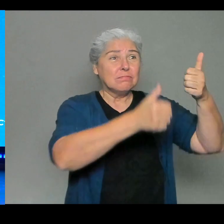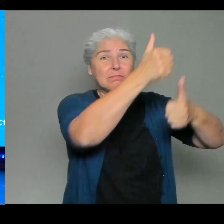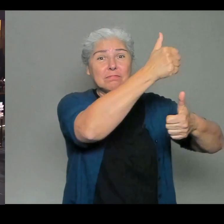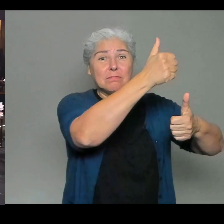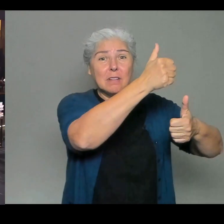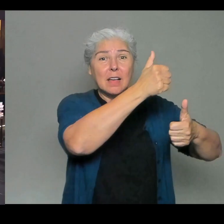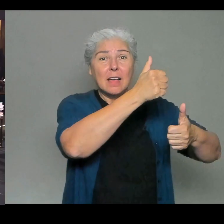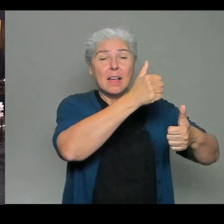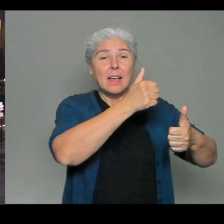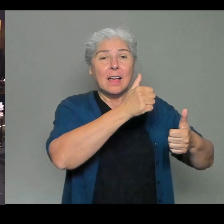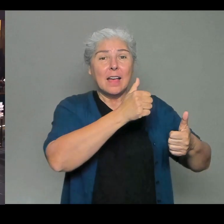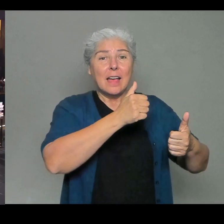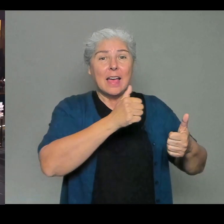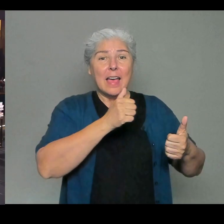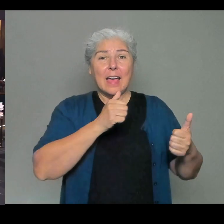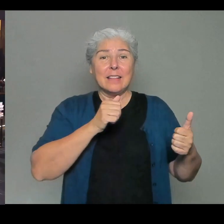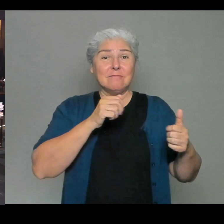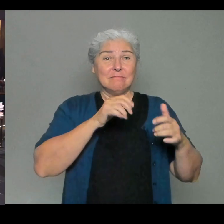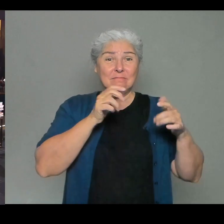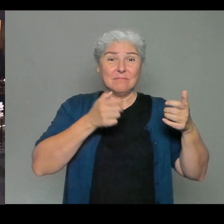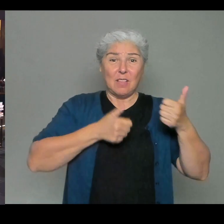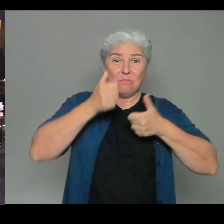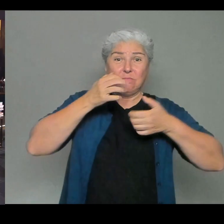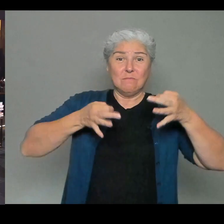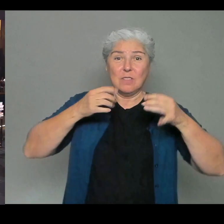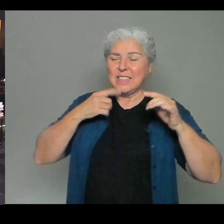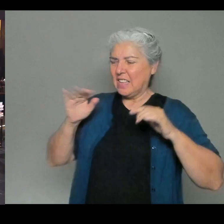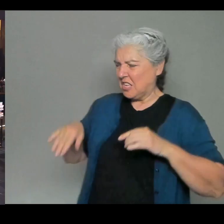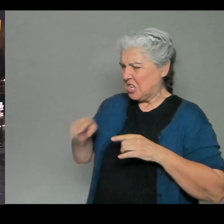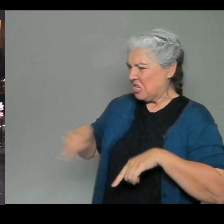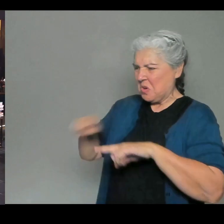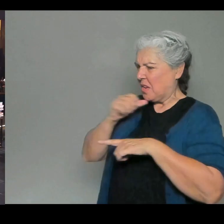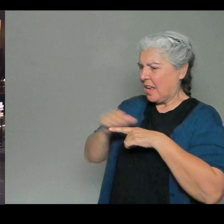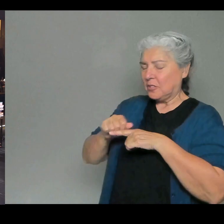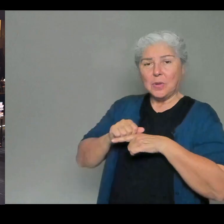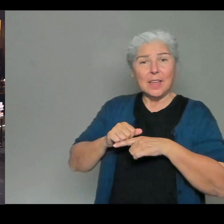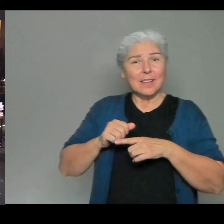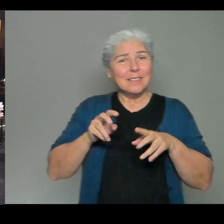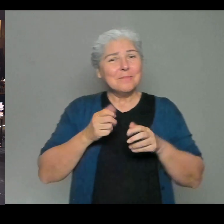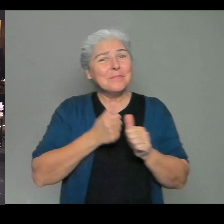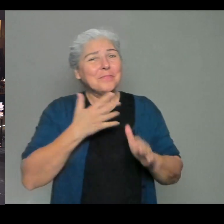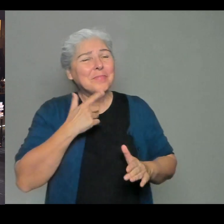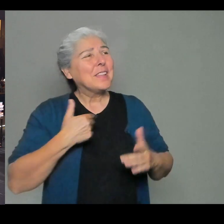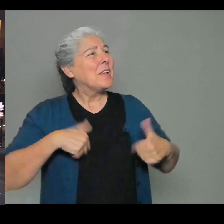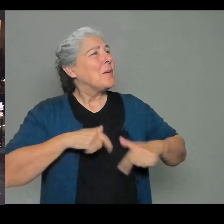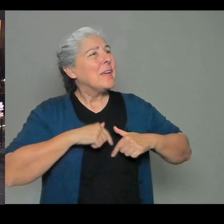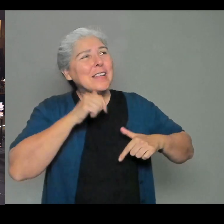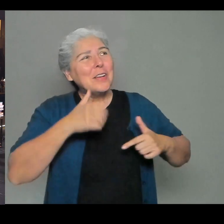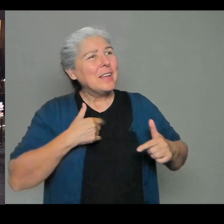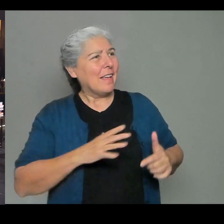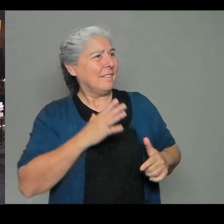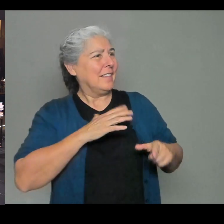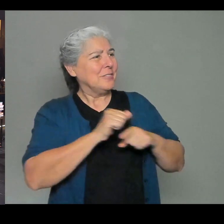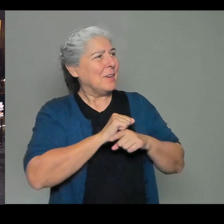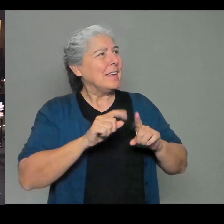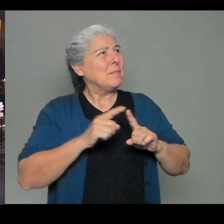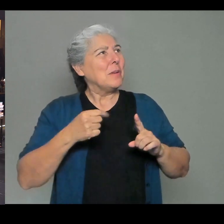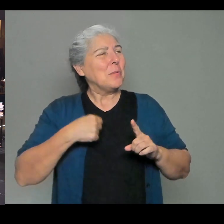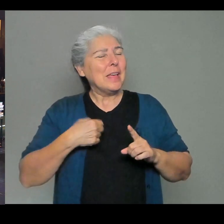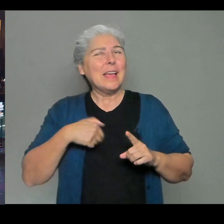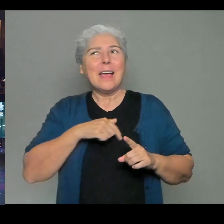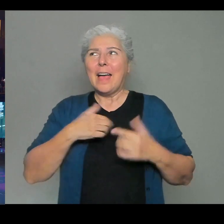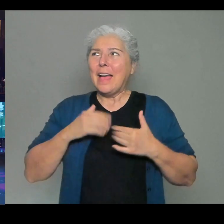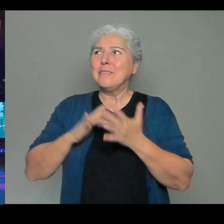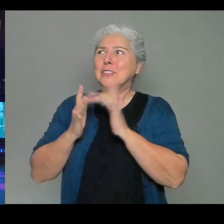we perceive that you guys are untrained. But they said, we've been with Jesus. That's what, we don't have training, we got presence. And so you